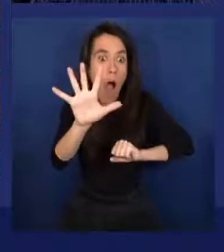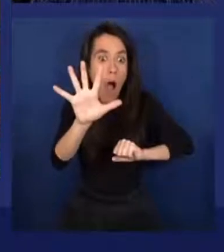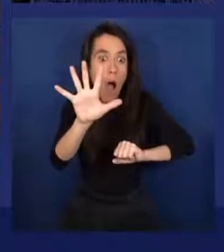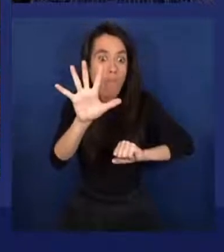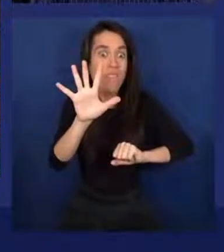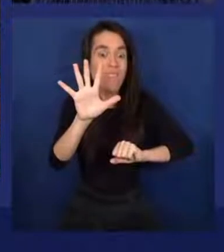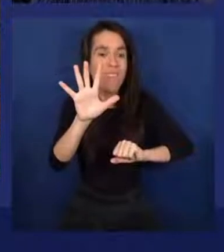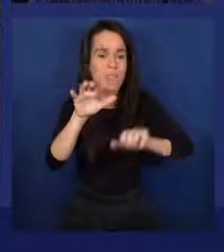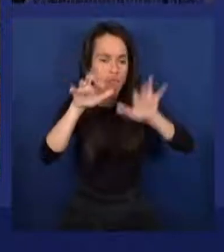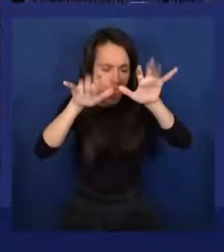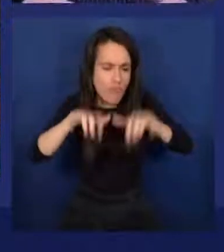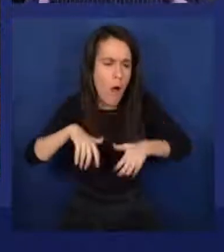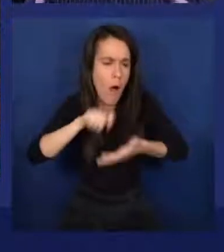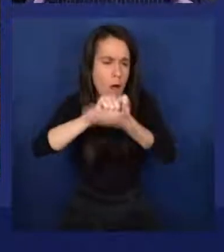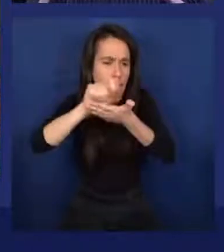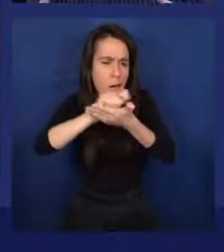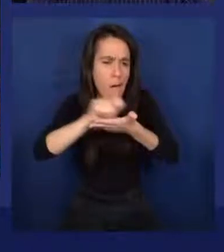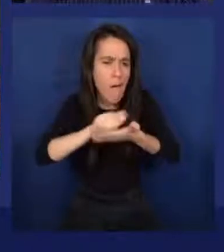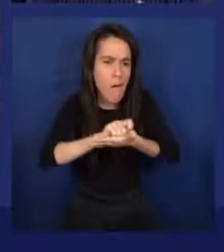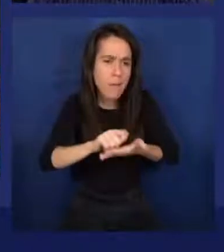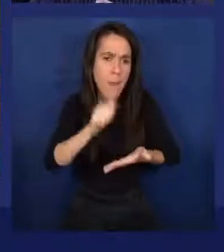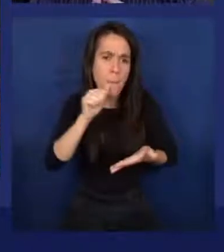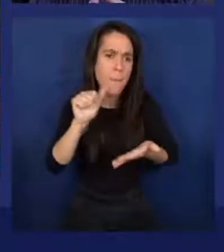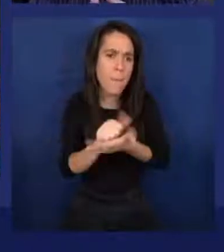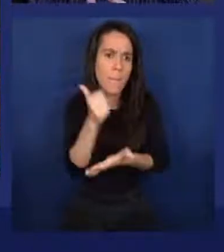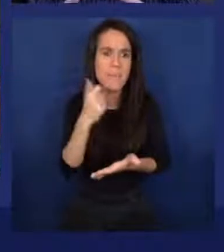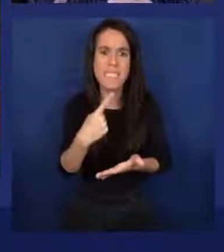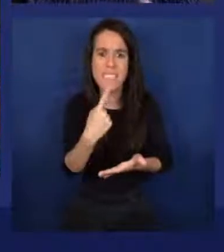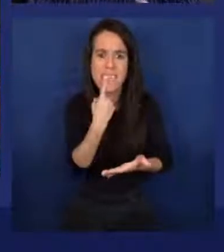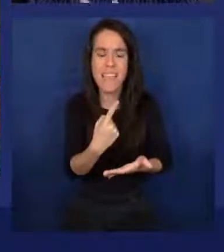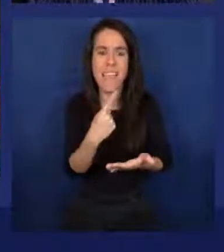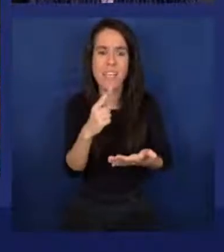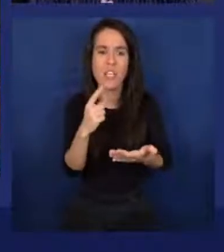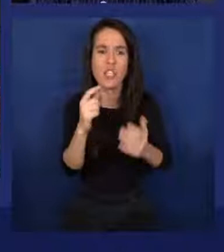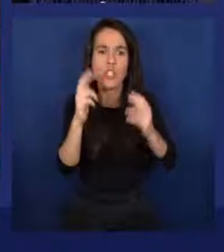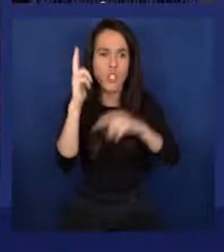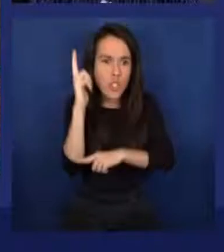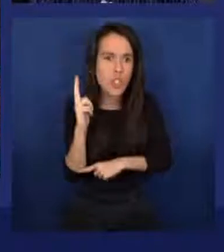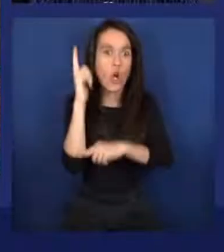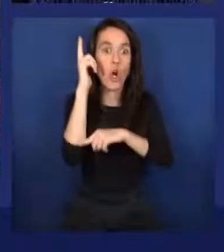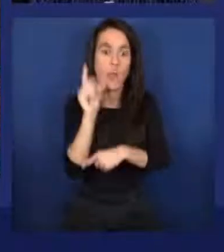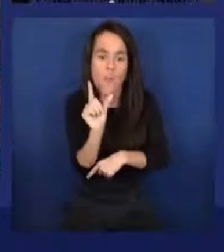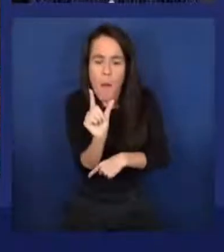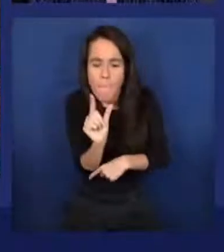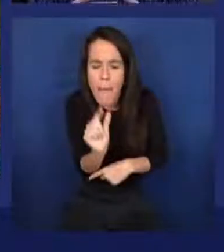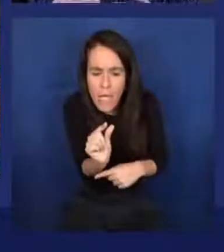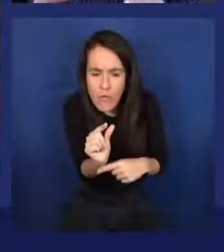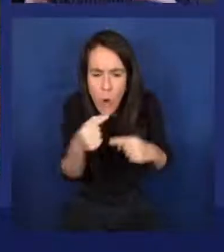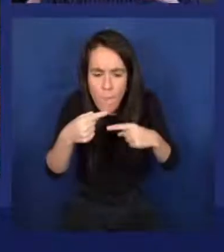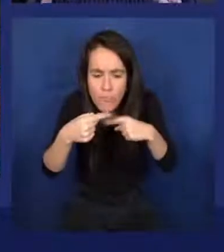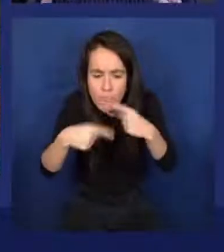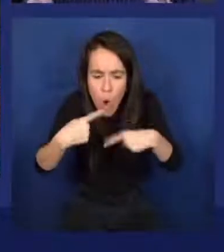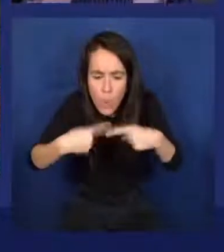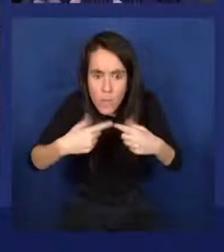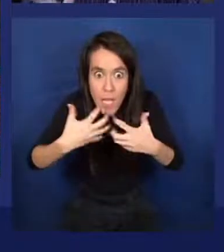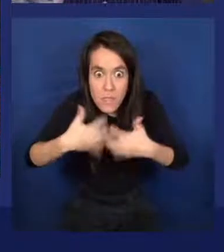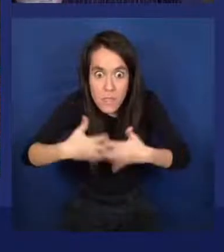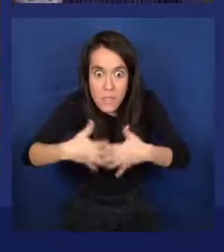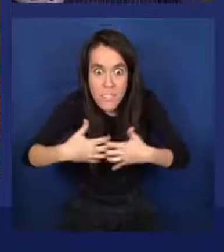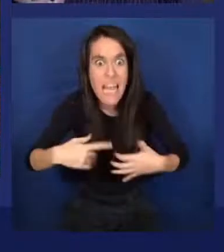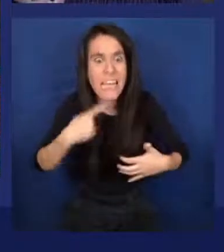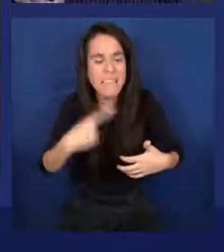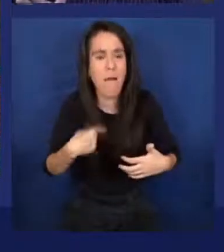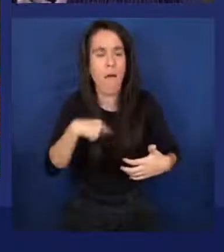in that paper, he talked about the beginning of the microprocessor, which he'd been helping to invent. And he said he noticed a pattern